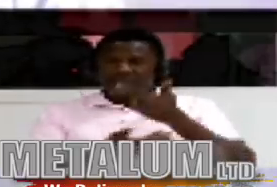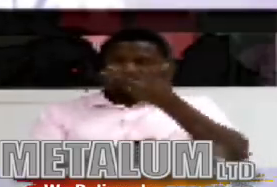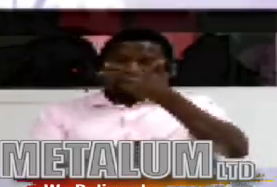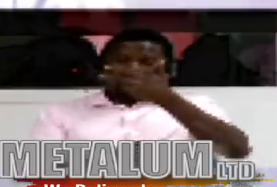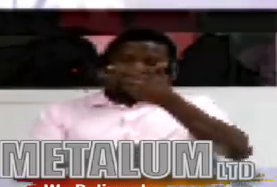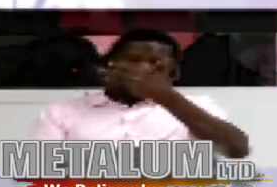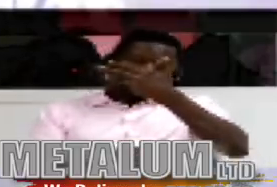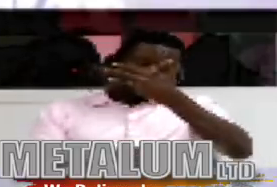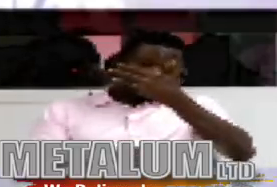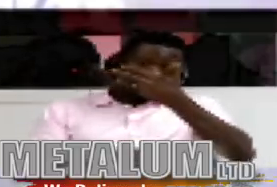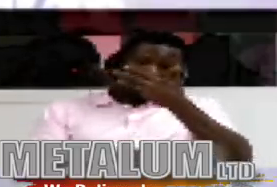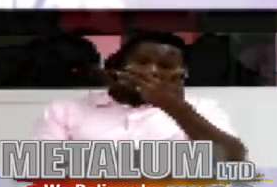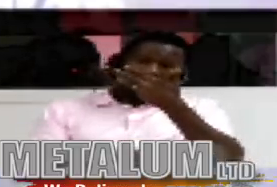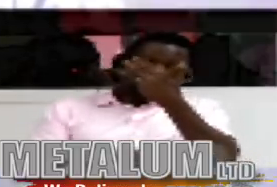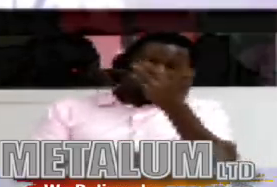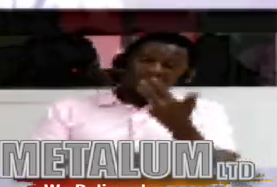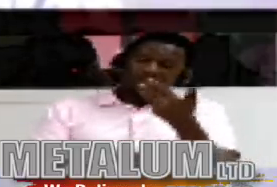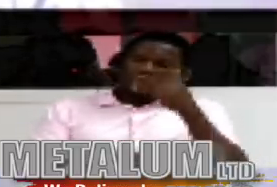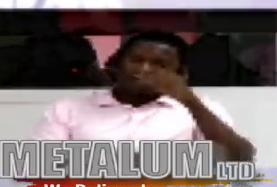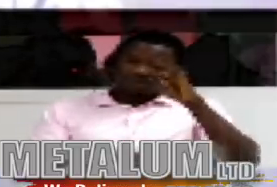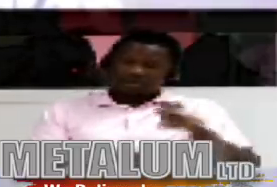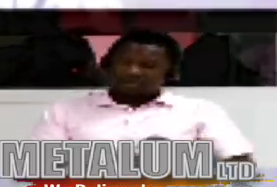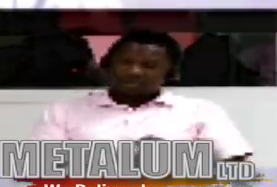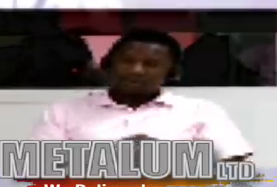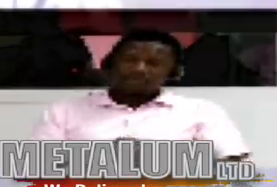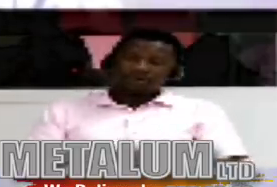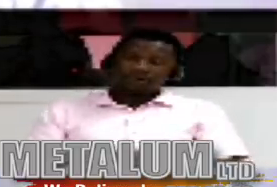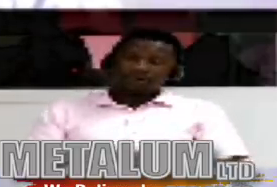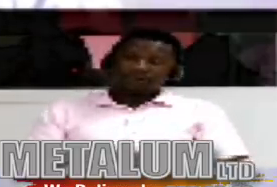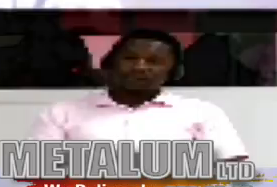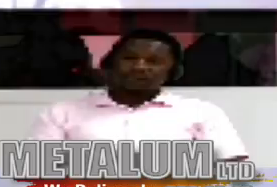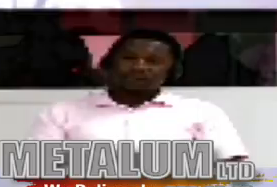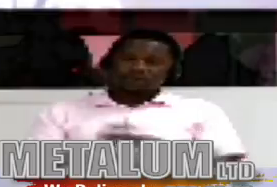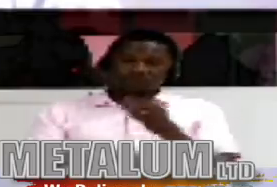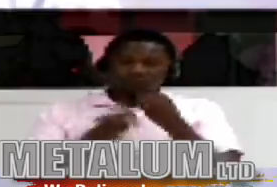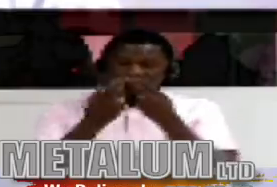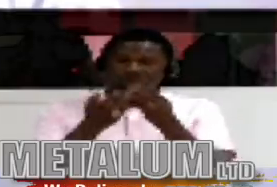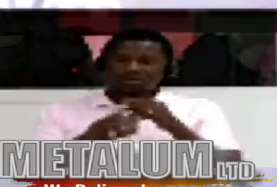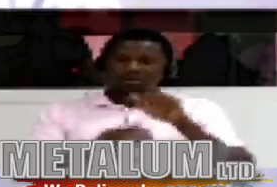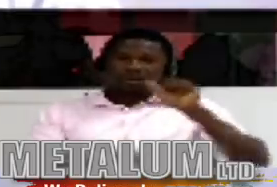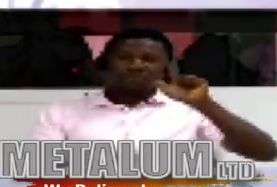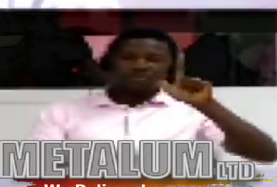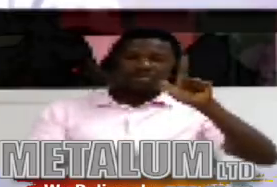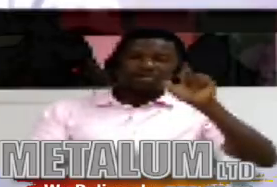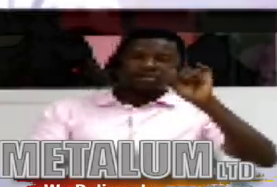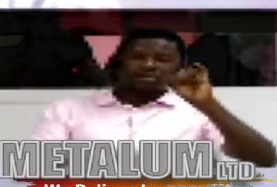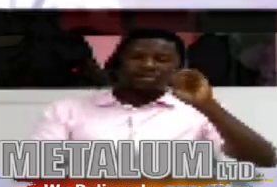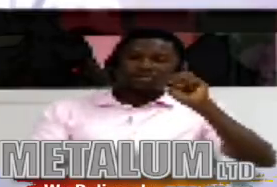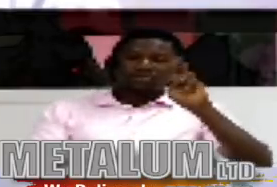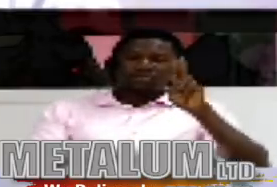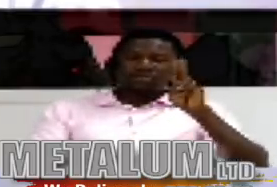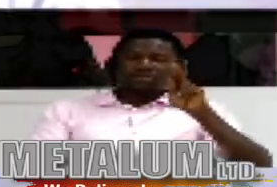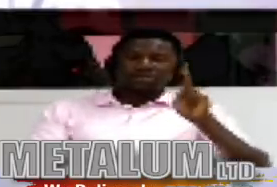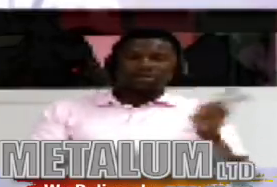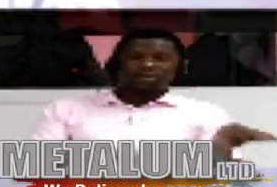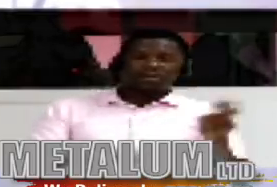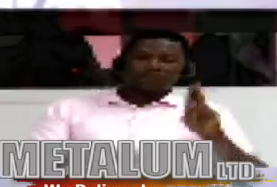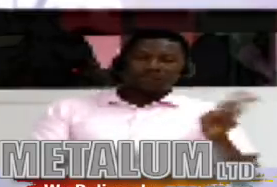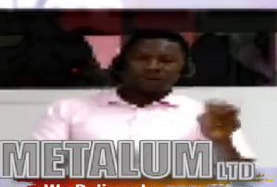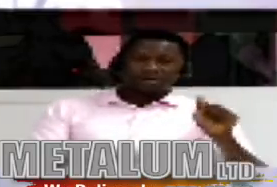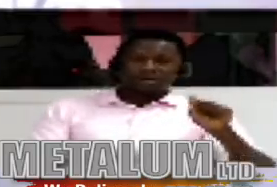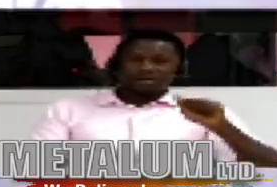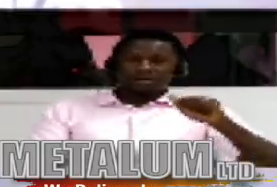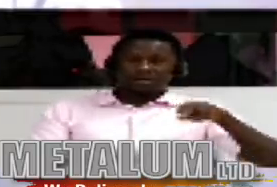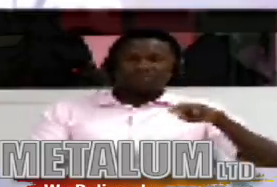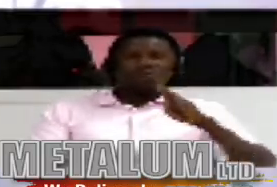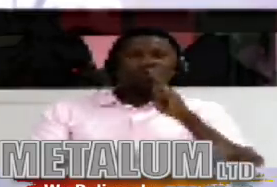was held, emergency meeting was held the same day. You mentioned Aliu Khan. Can you tell us who else was present at that meeting apart from